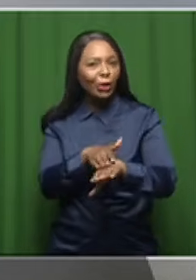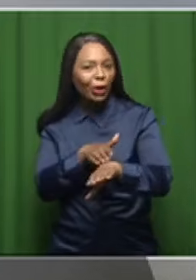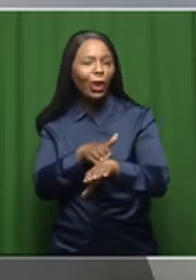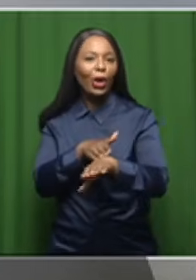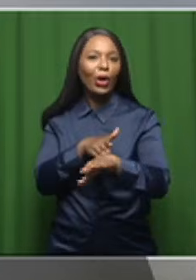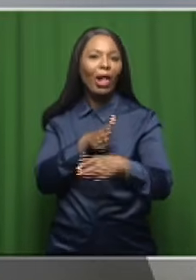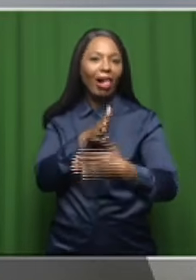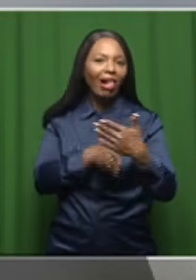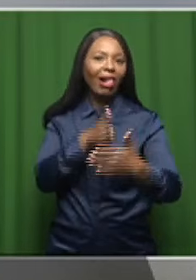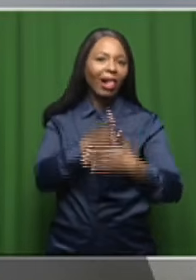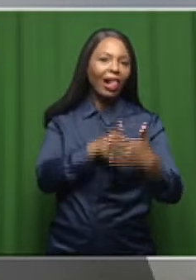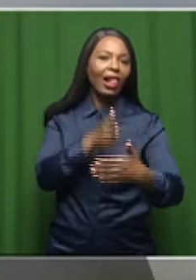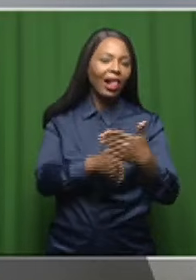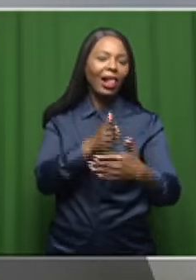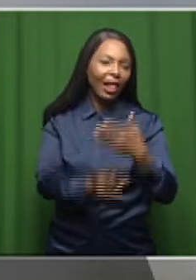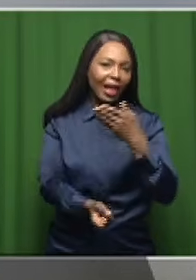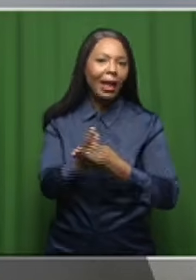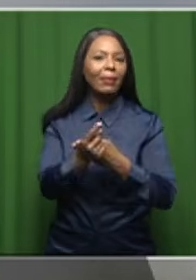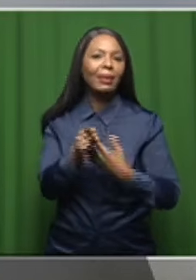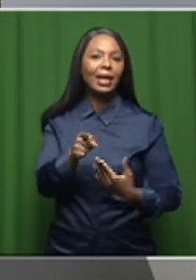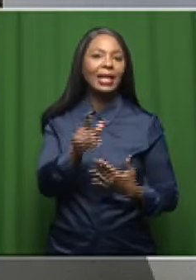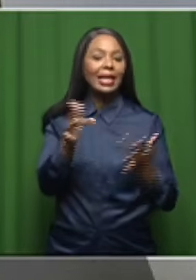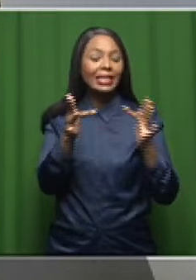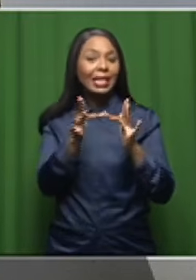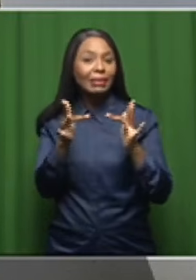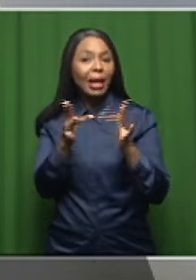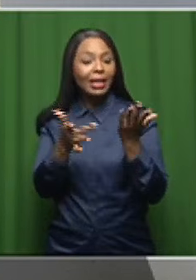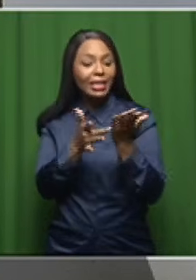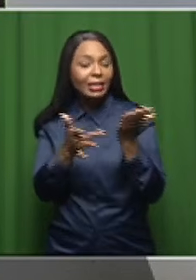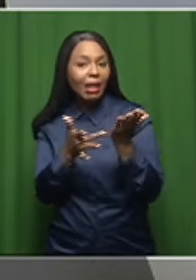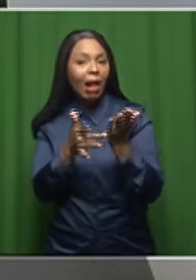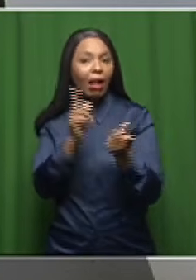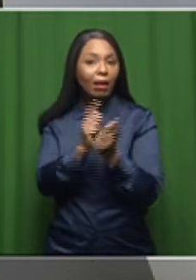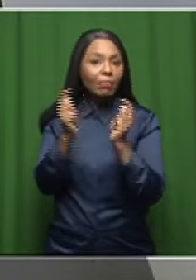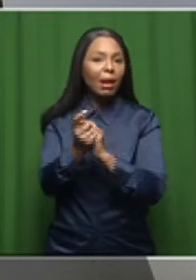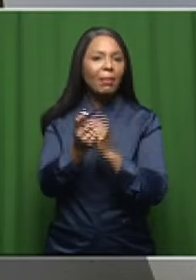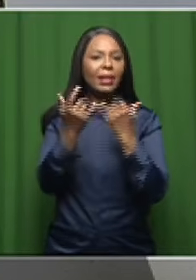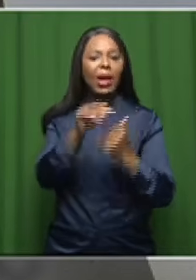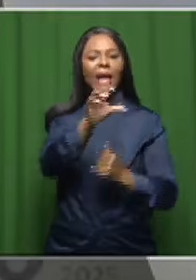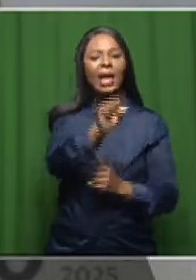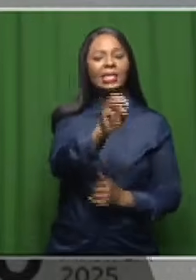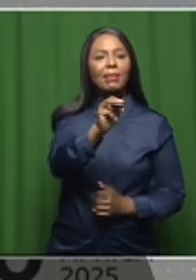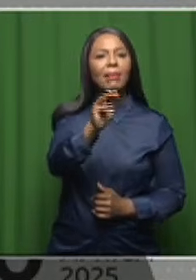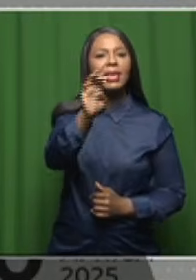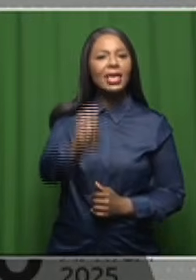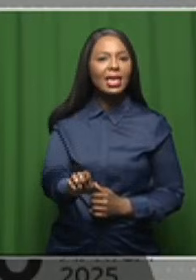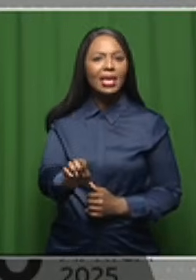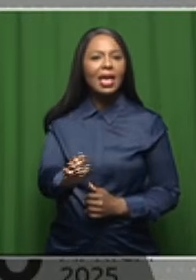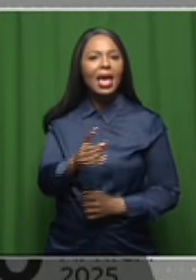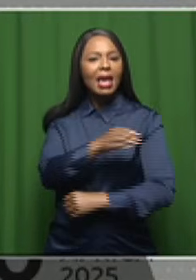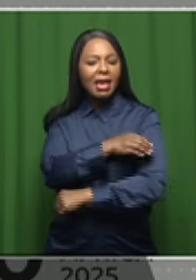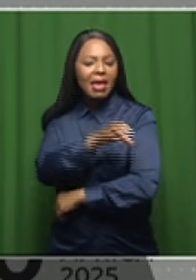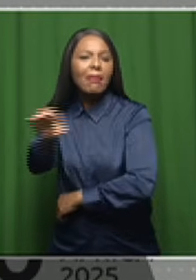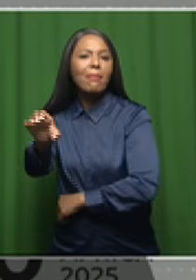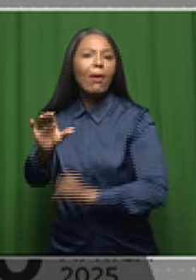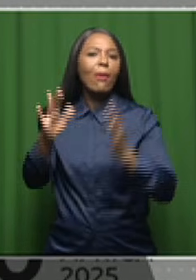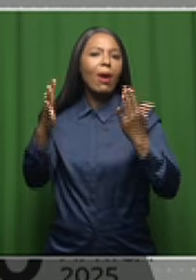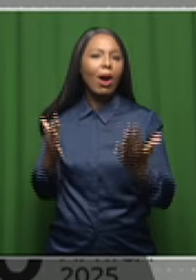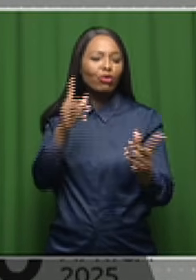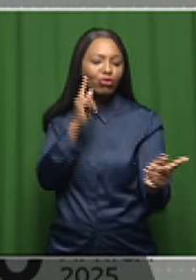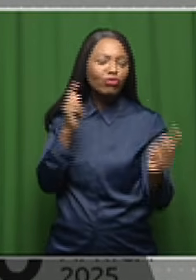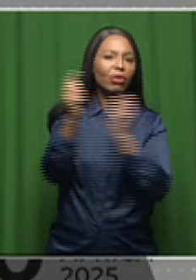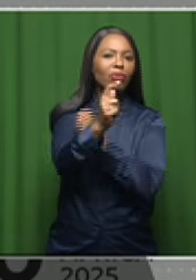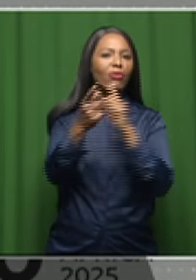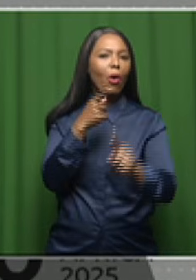the digital innovation ecosystems, the SMMEs, how do they get empowered to transition from the traditional way